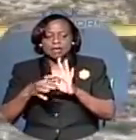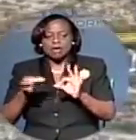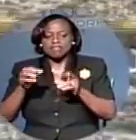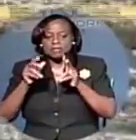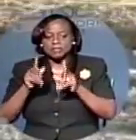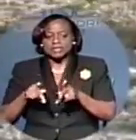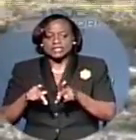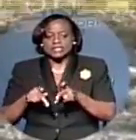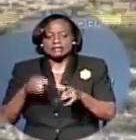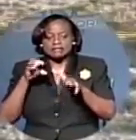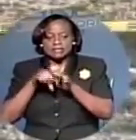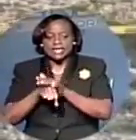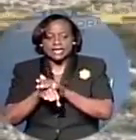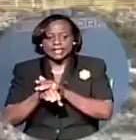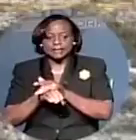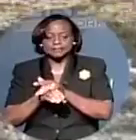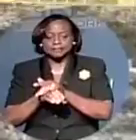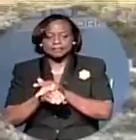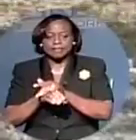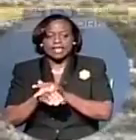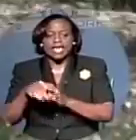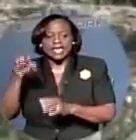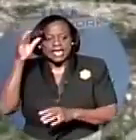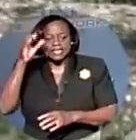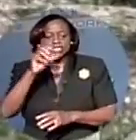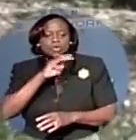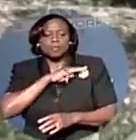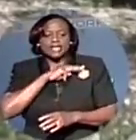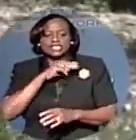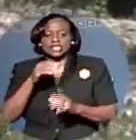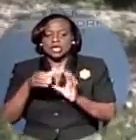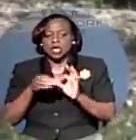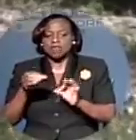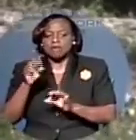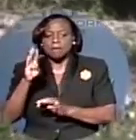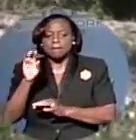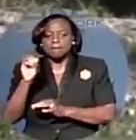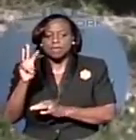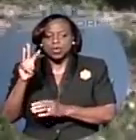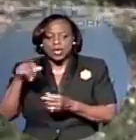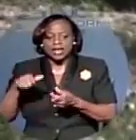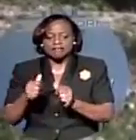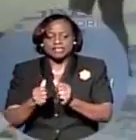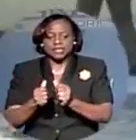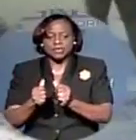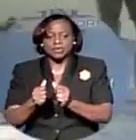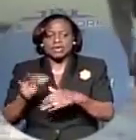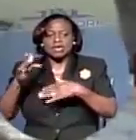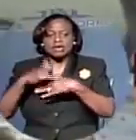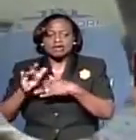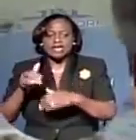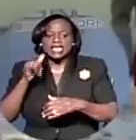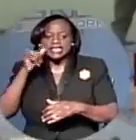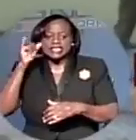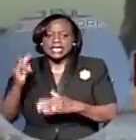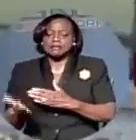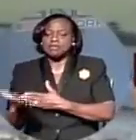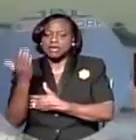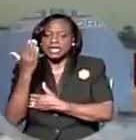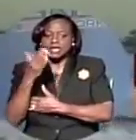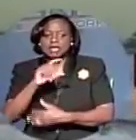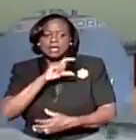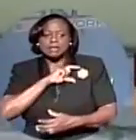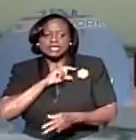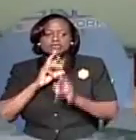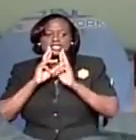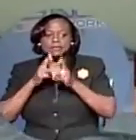He is 22-year-old Casno Major of Bow Avenue, Montel Heights. It was early yesterday morning when police responded to calls from